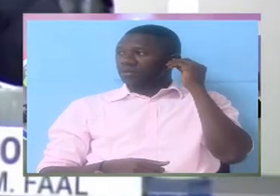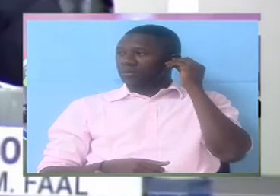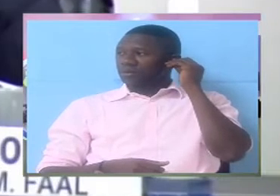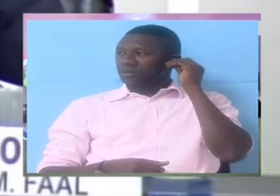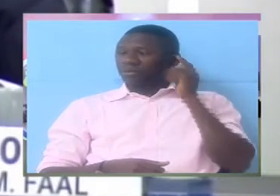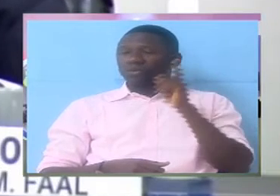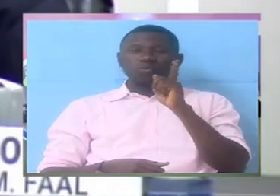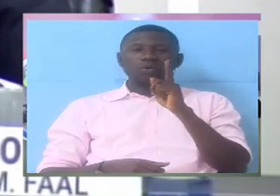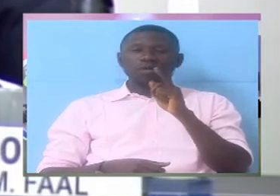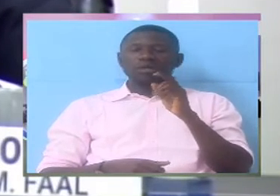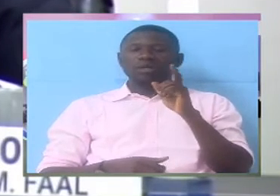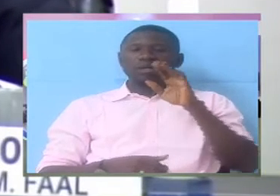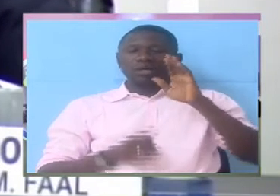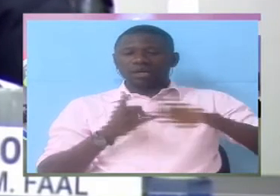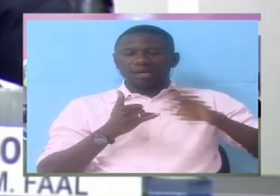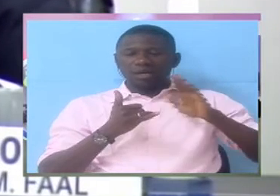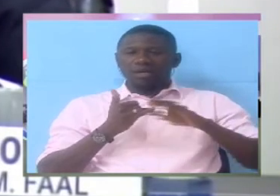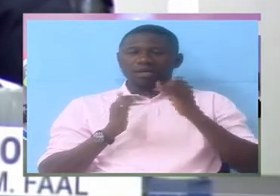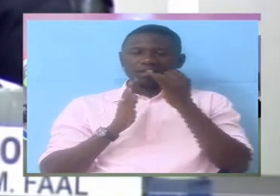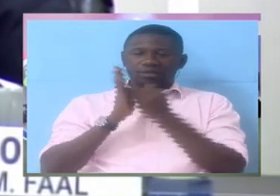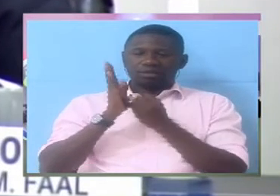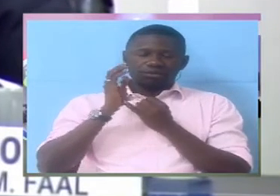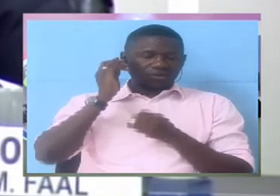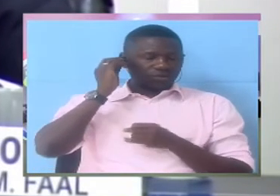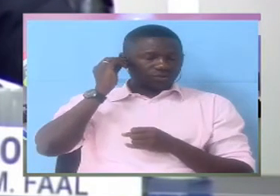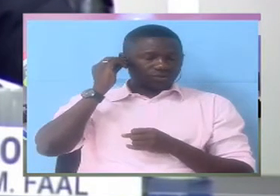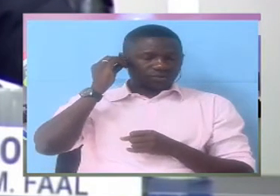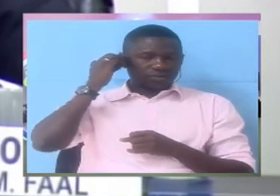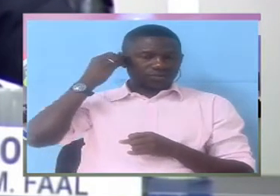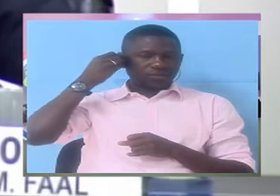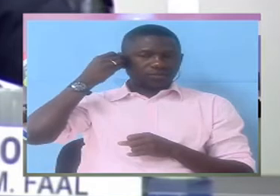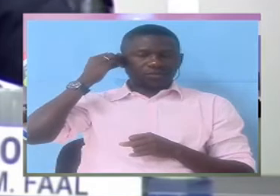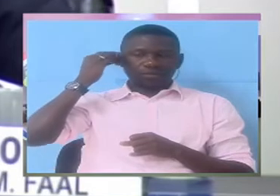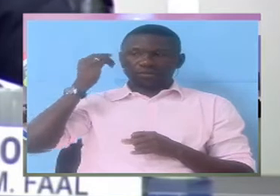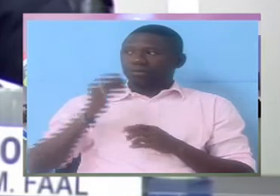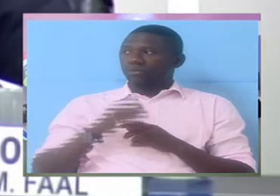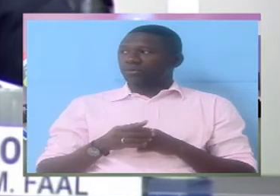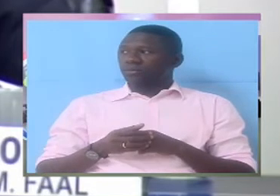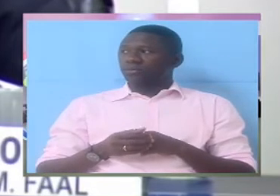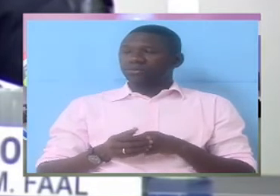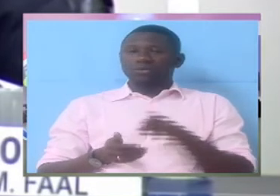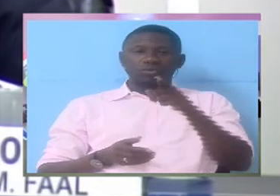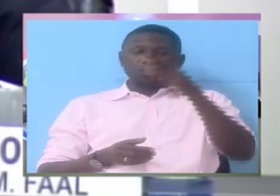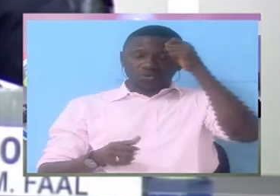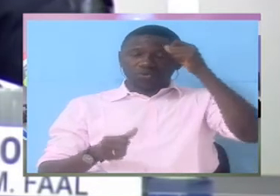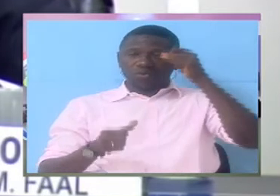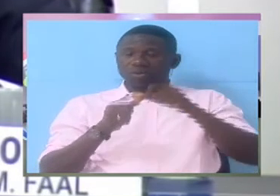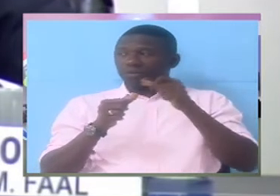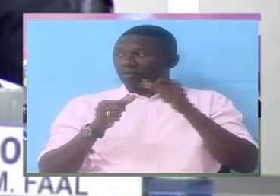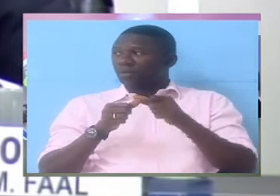Just one last issue. Sure. Kulabangu. Do you remember?